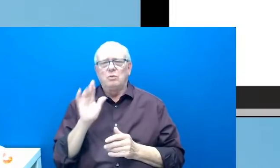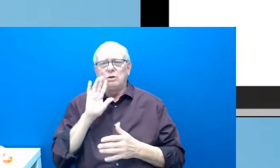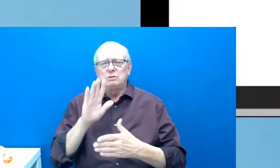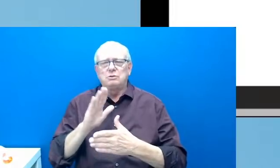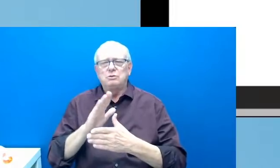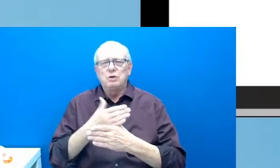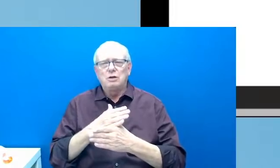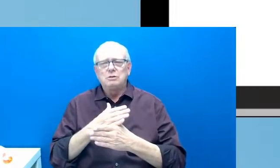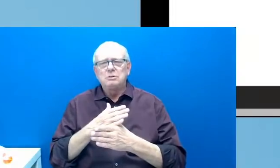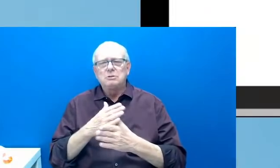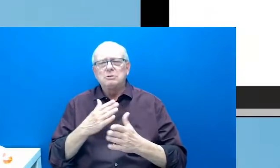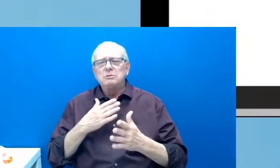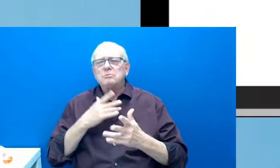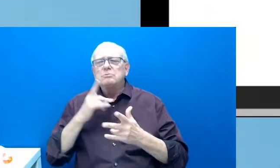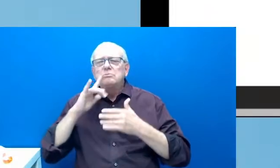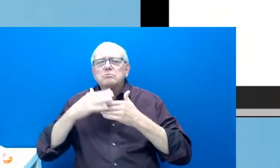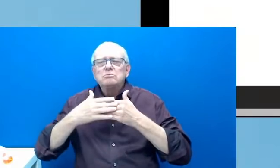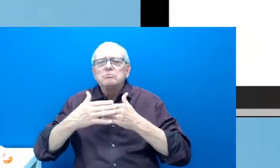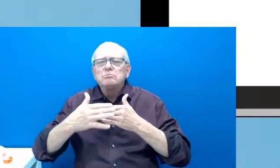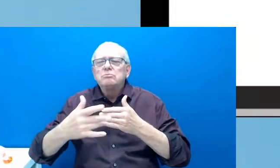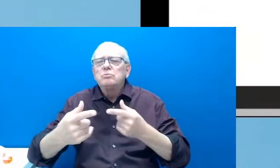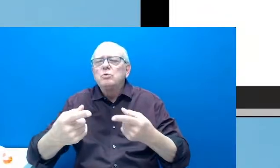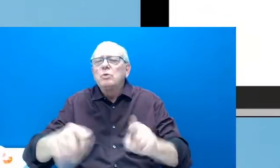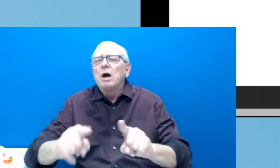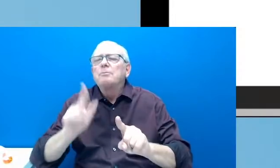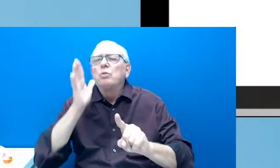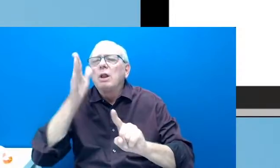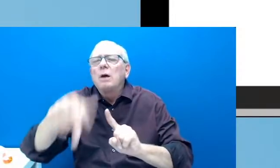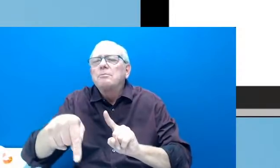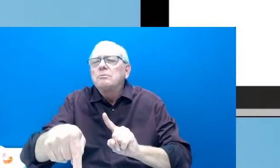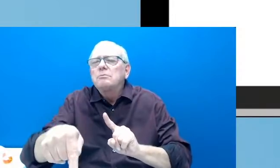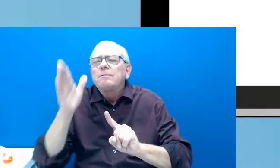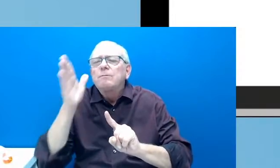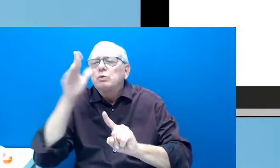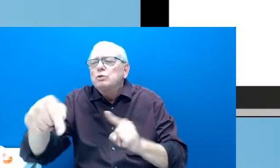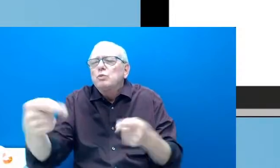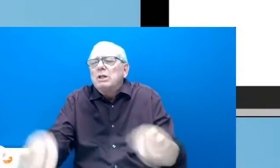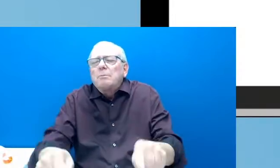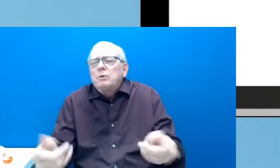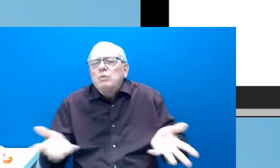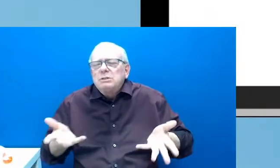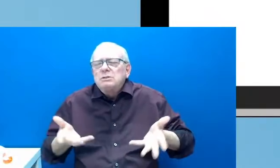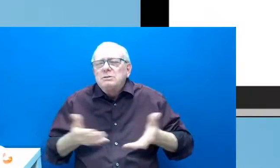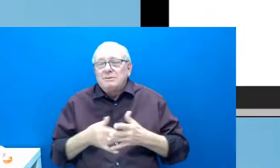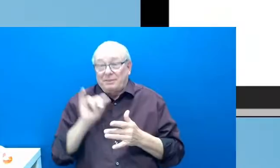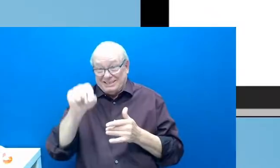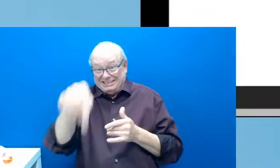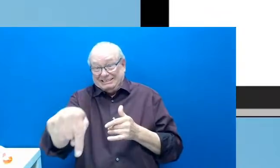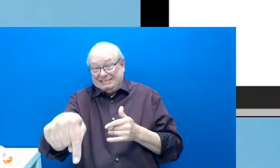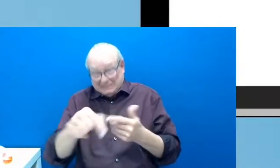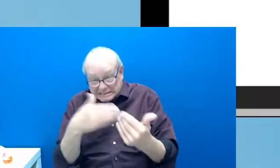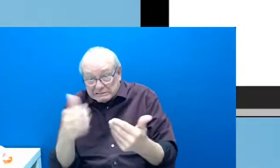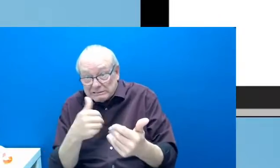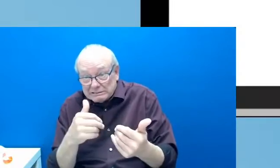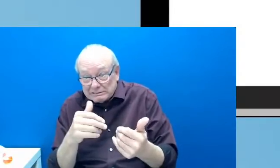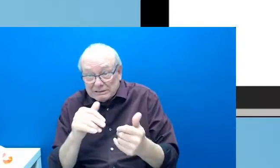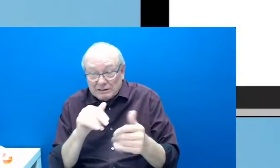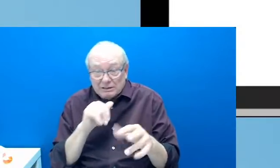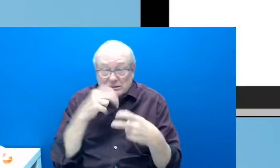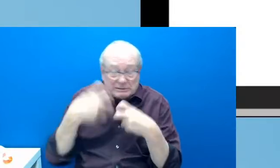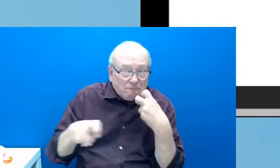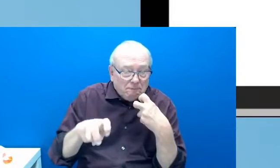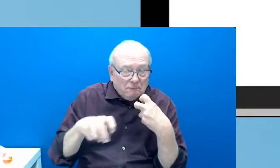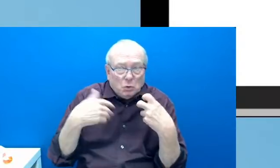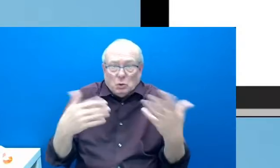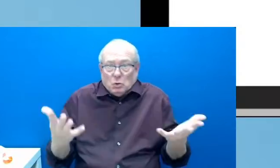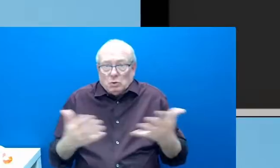about potentially where we're going to end up with this in the future, which I think is going to be the real challenge, is how we're going to get caught up with this. So